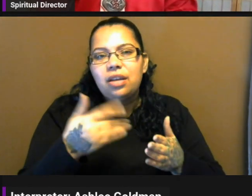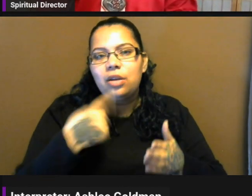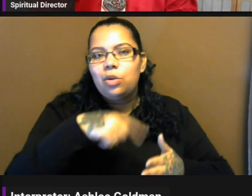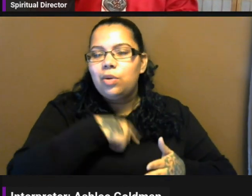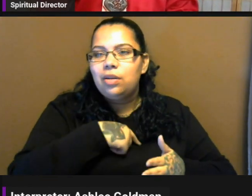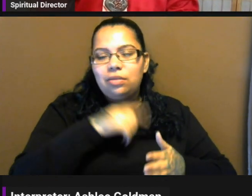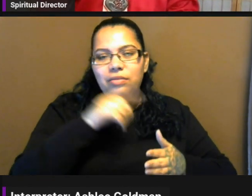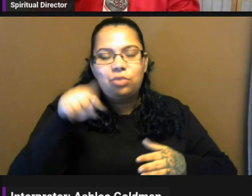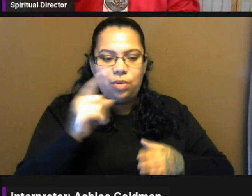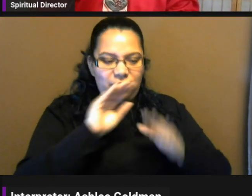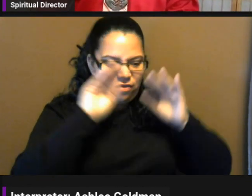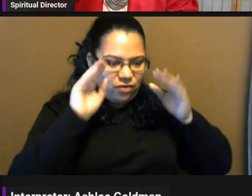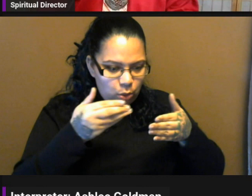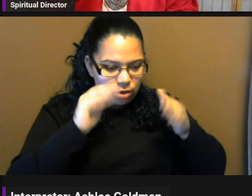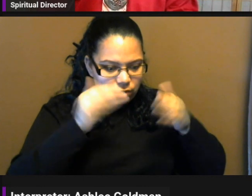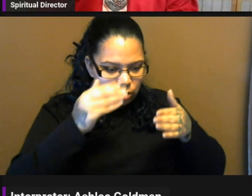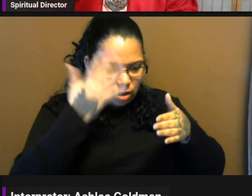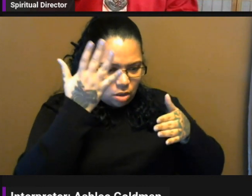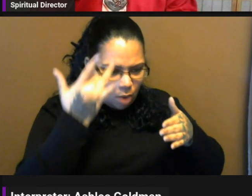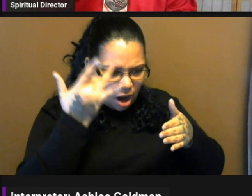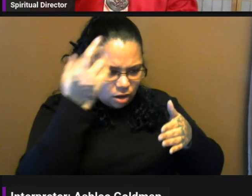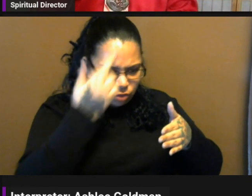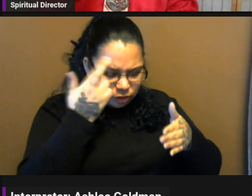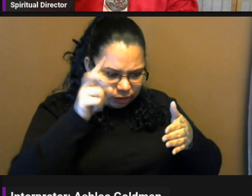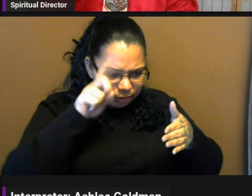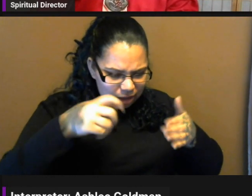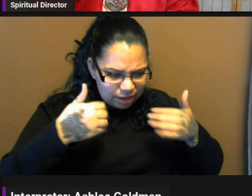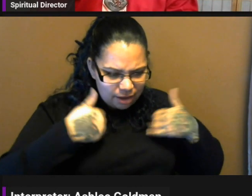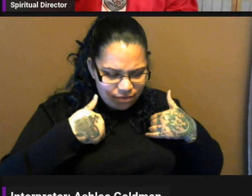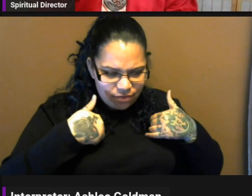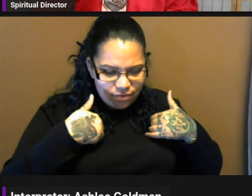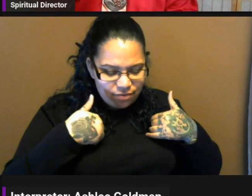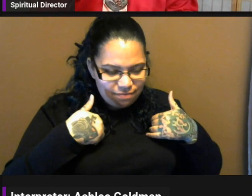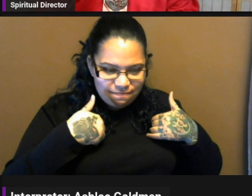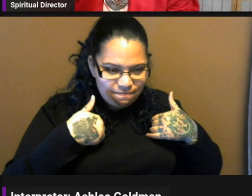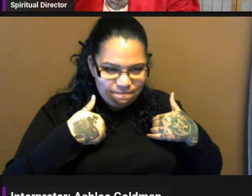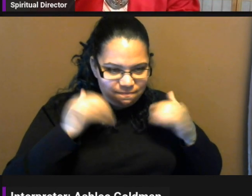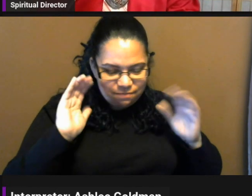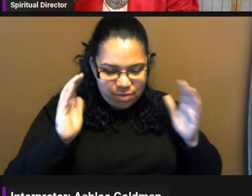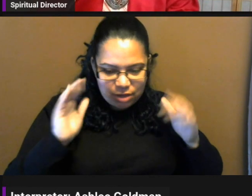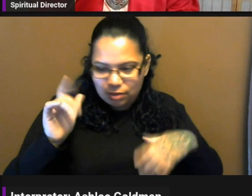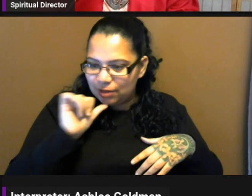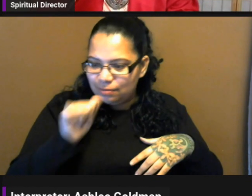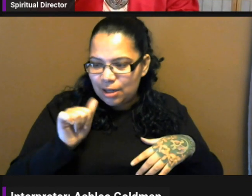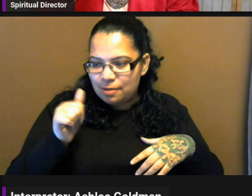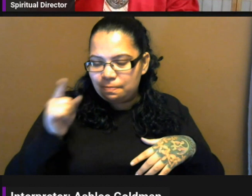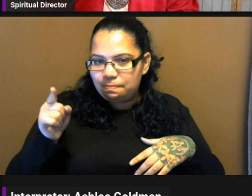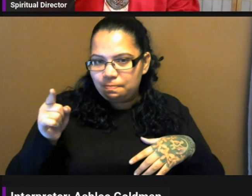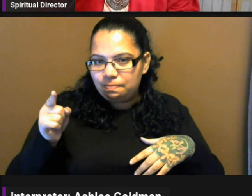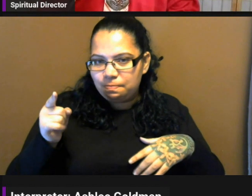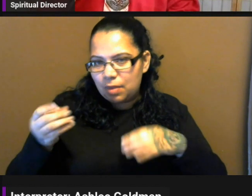the why, the reason of it all, rather than a